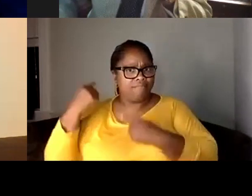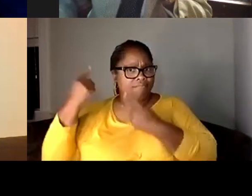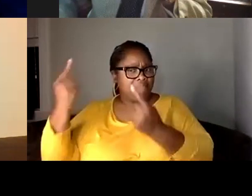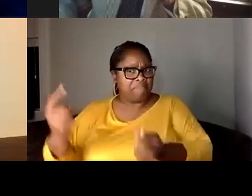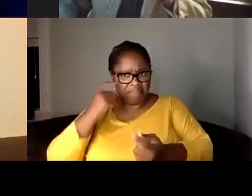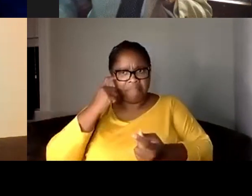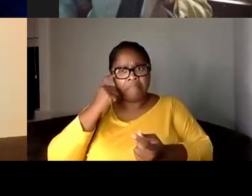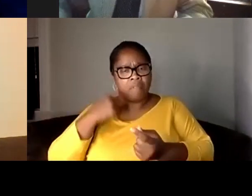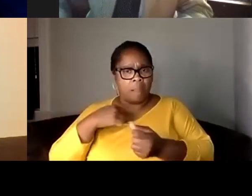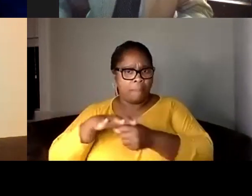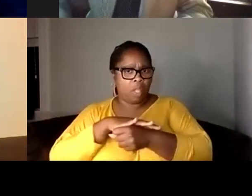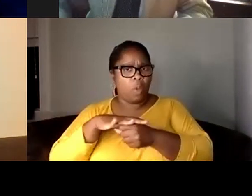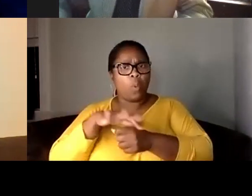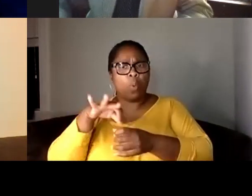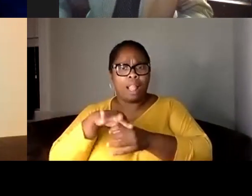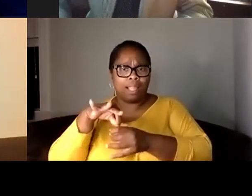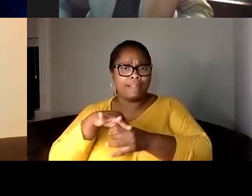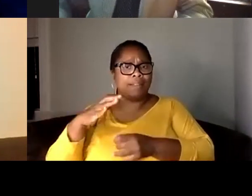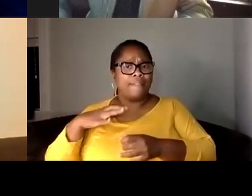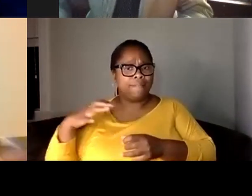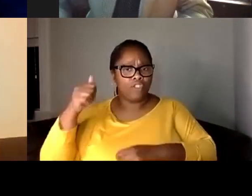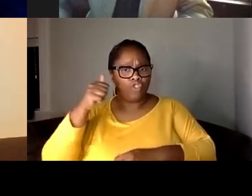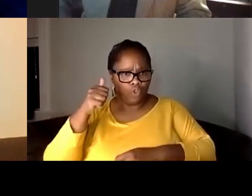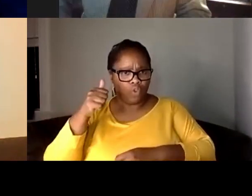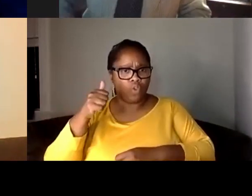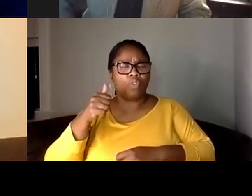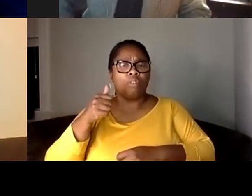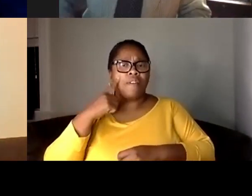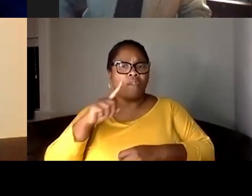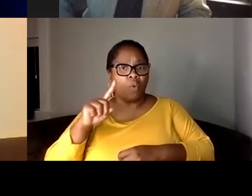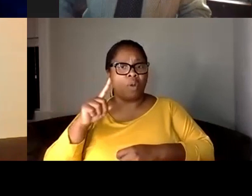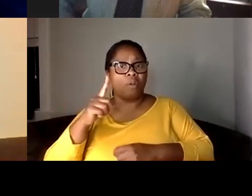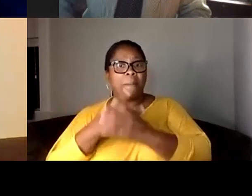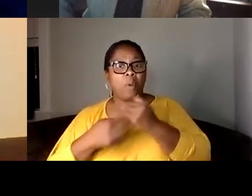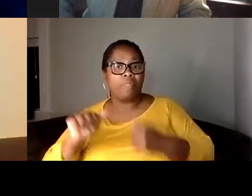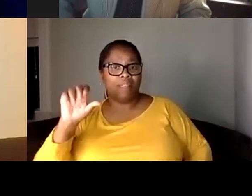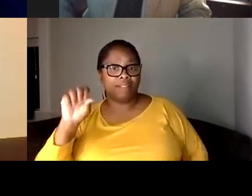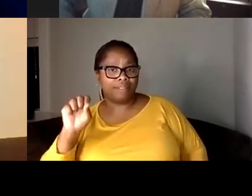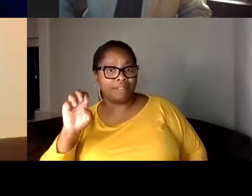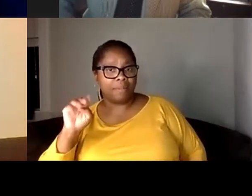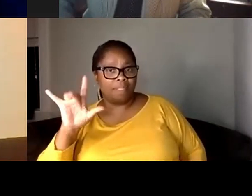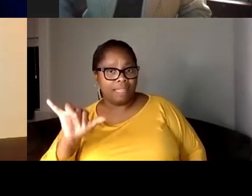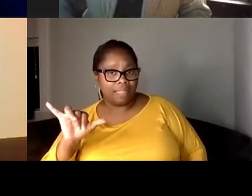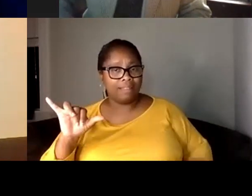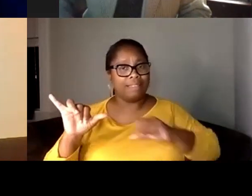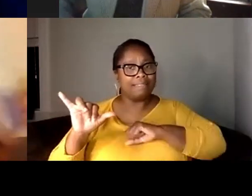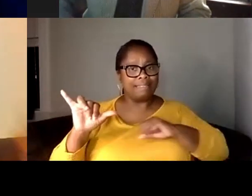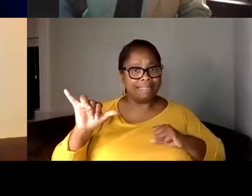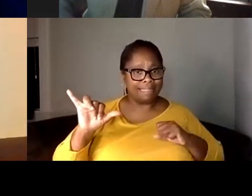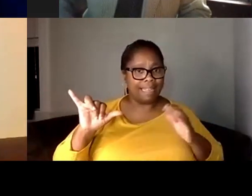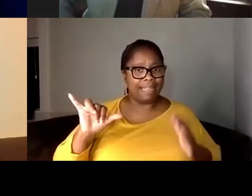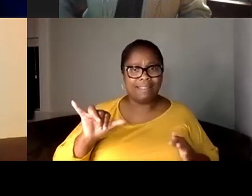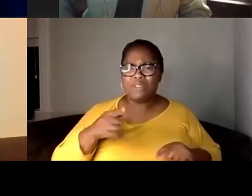a local elected official, and now as both in the Assembly and the Senate. You don't get heavy lifts done